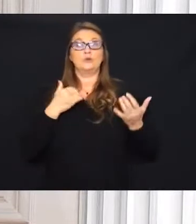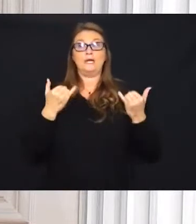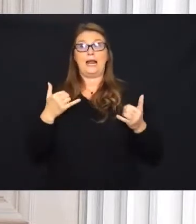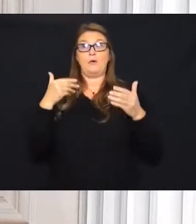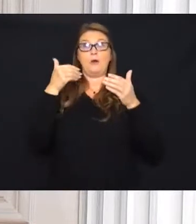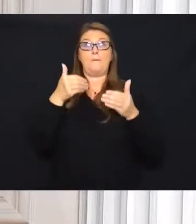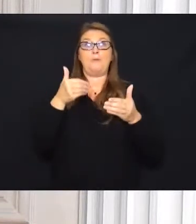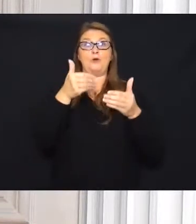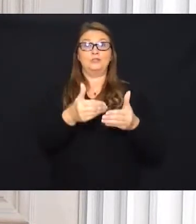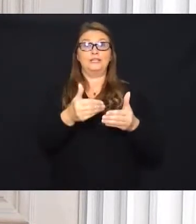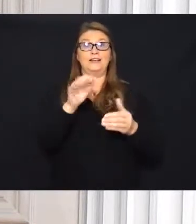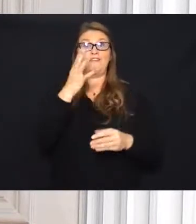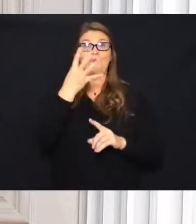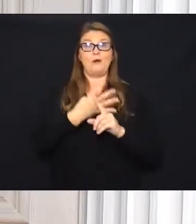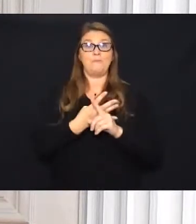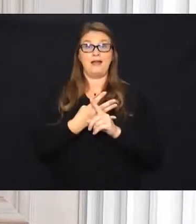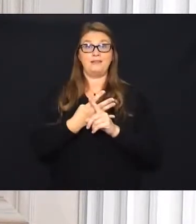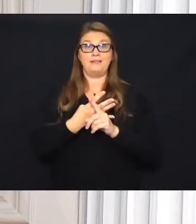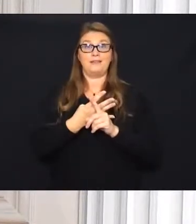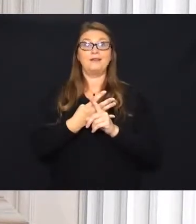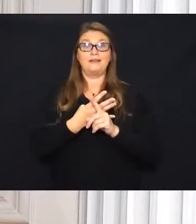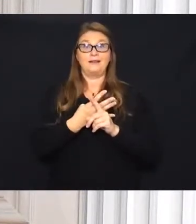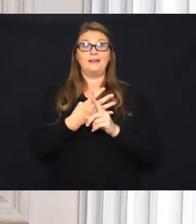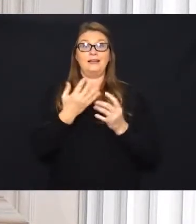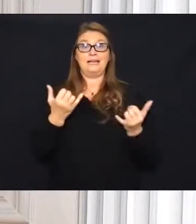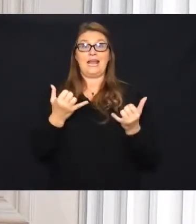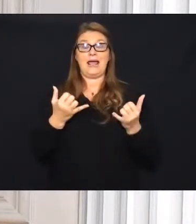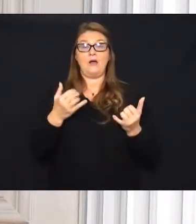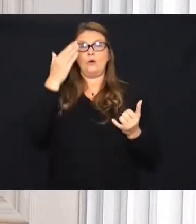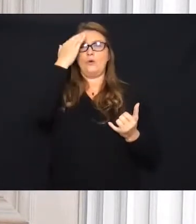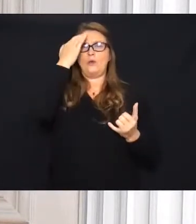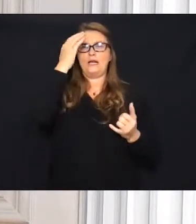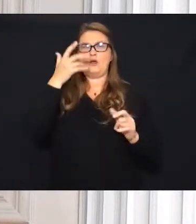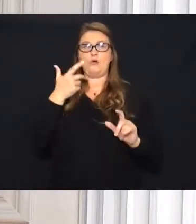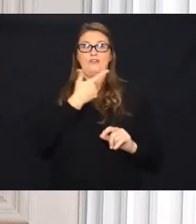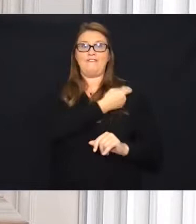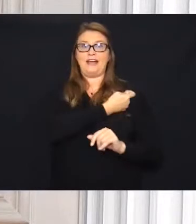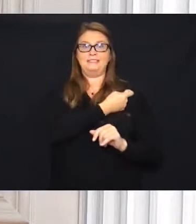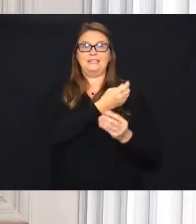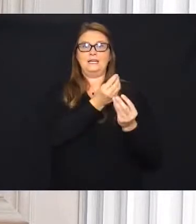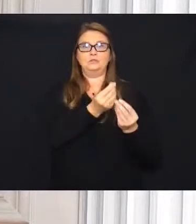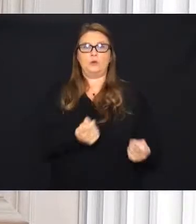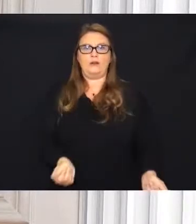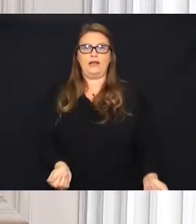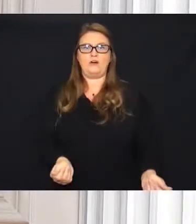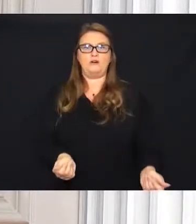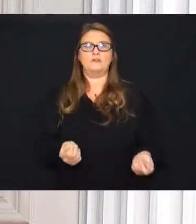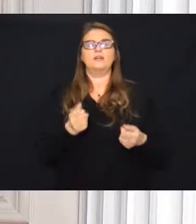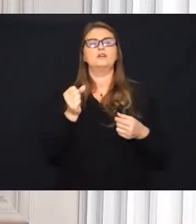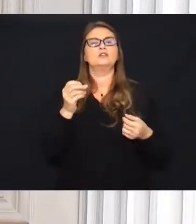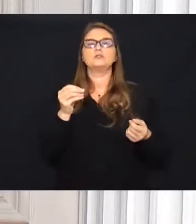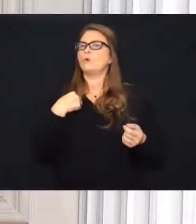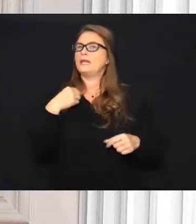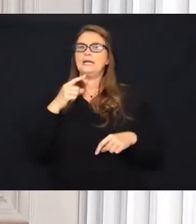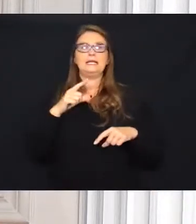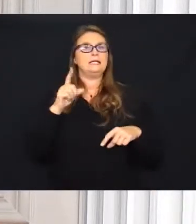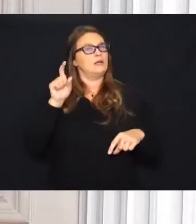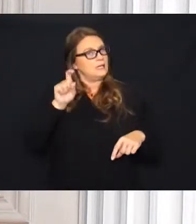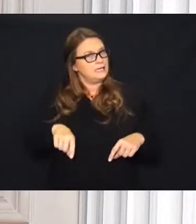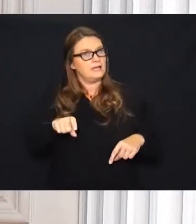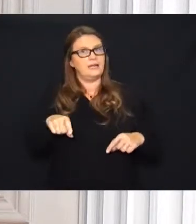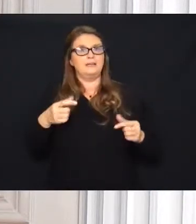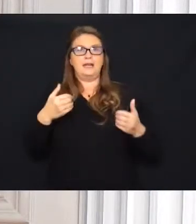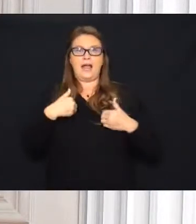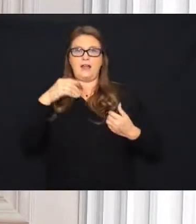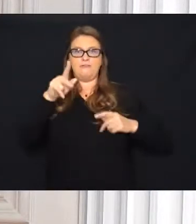that 4-month window when we know the potency of those vaccines are wearing off, and we can't afford in West Virginia to have